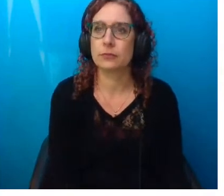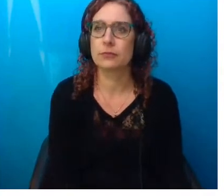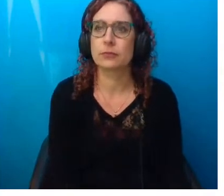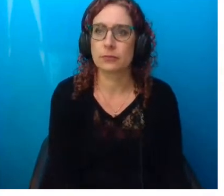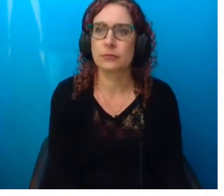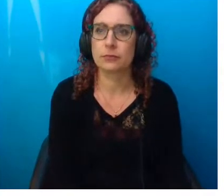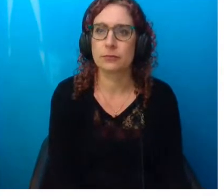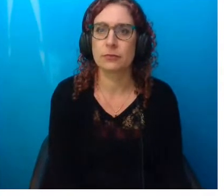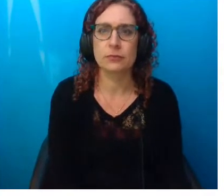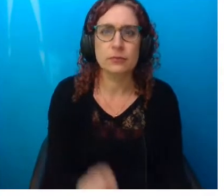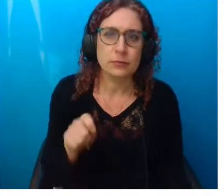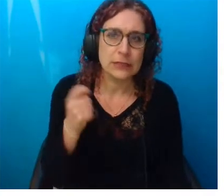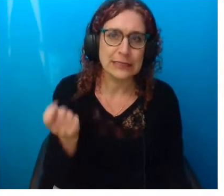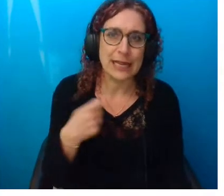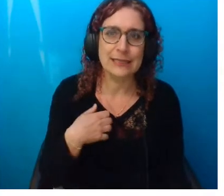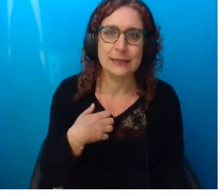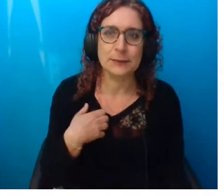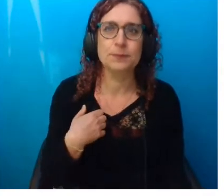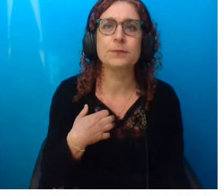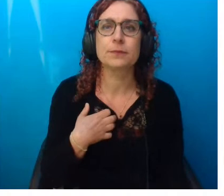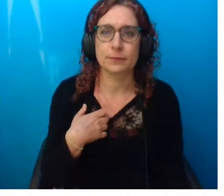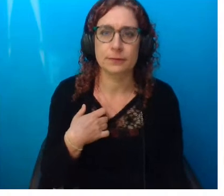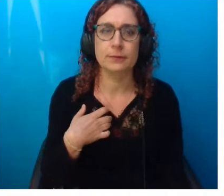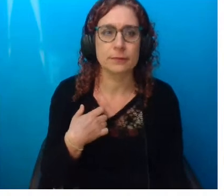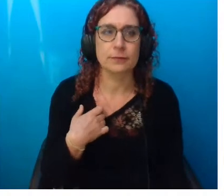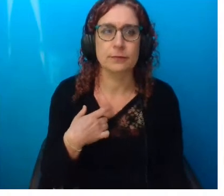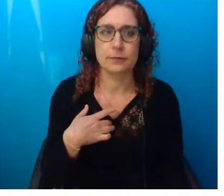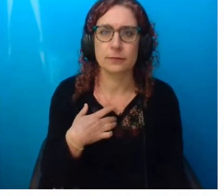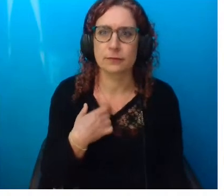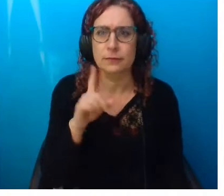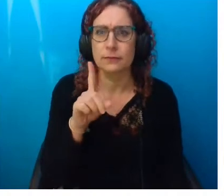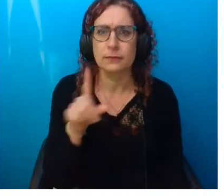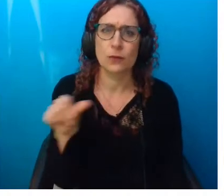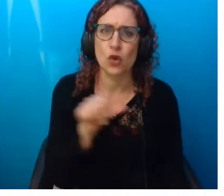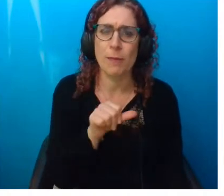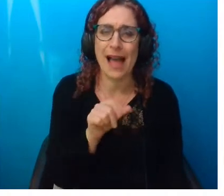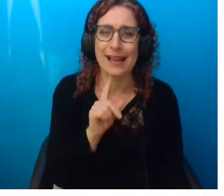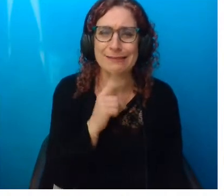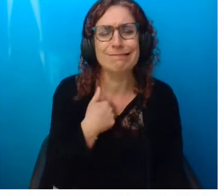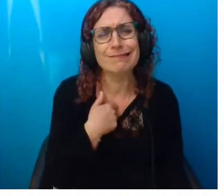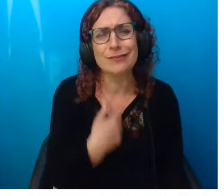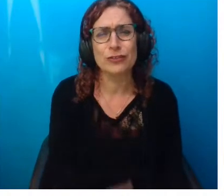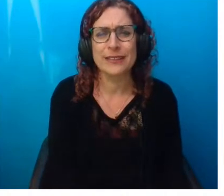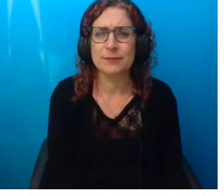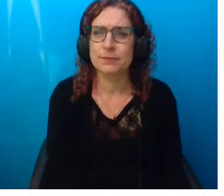Next slide. We also know, sorry if you could go back.